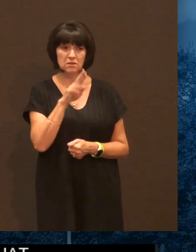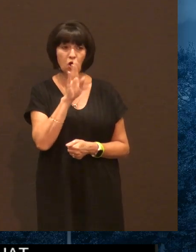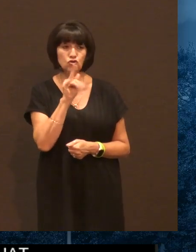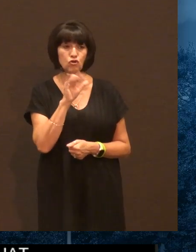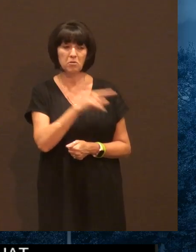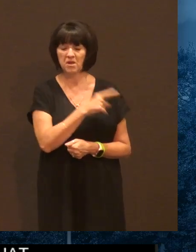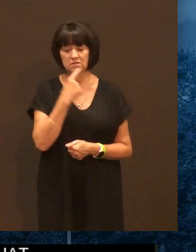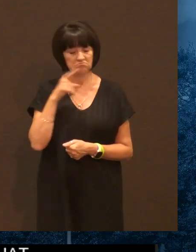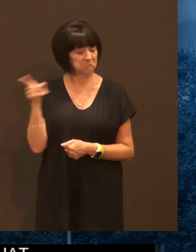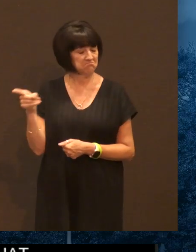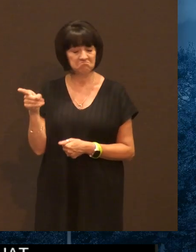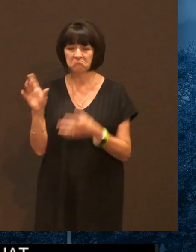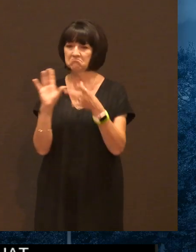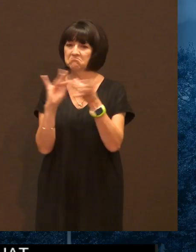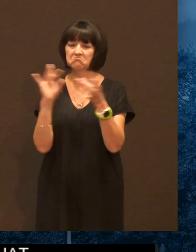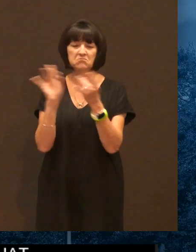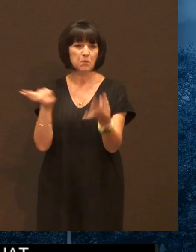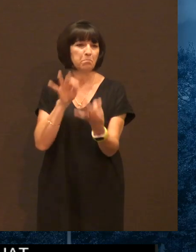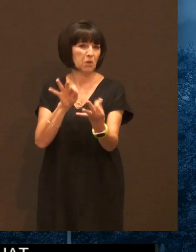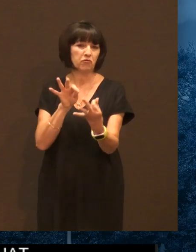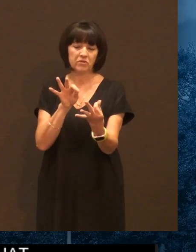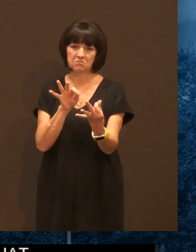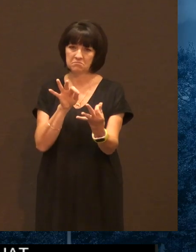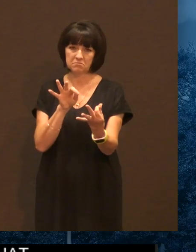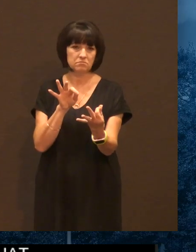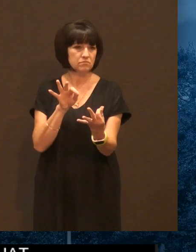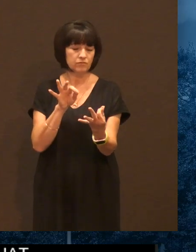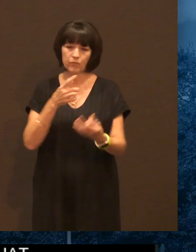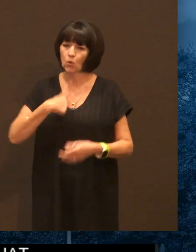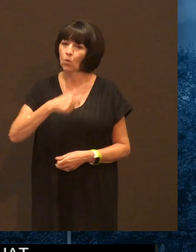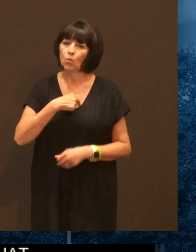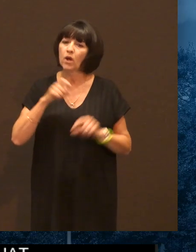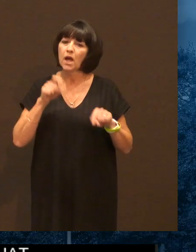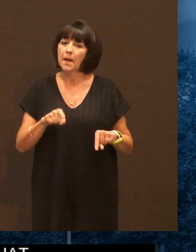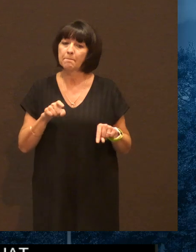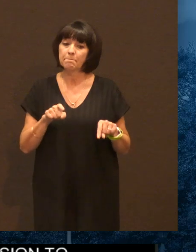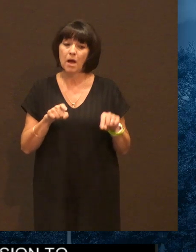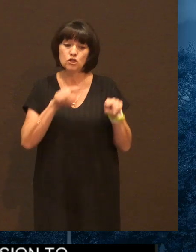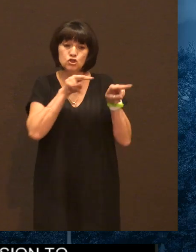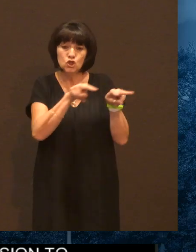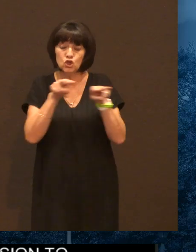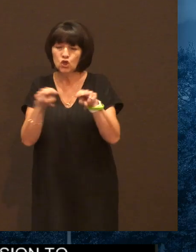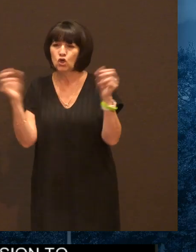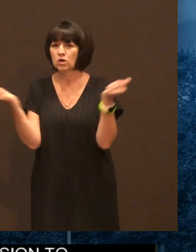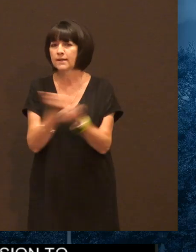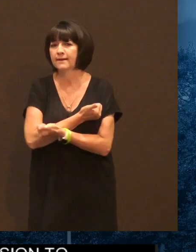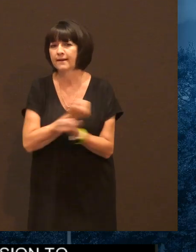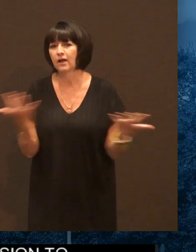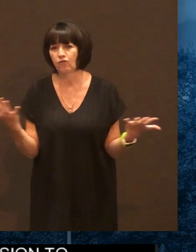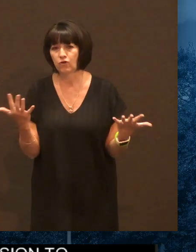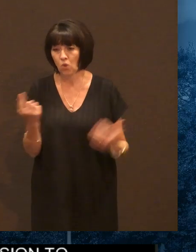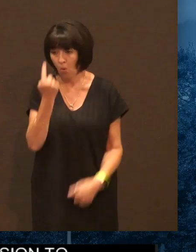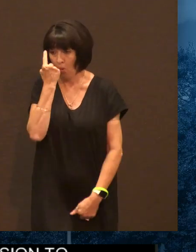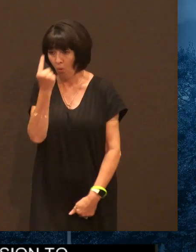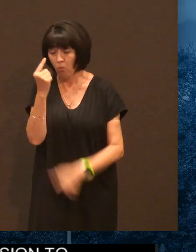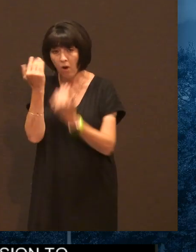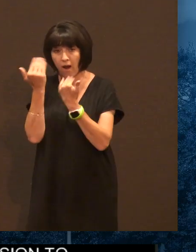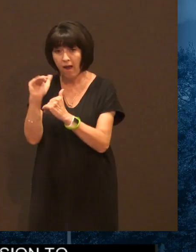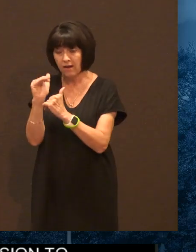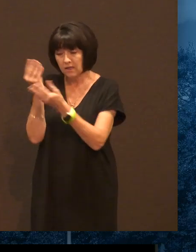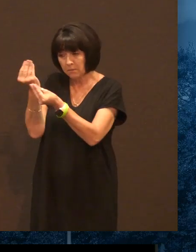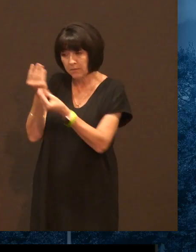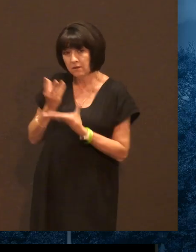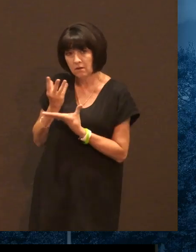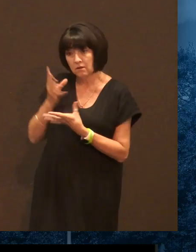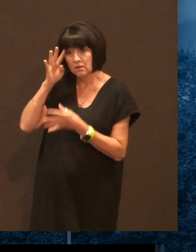it couldn't be stated any better than that. We have to look at what's happening in other places, but we're going to use our Delaware statistics to